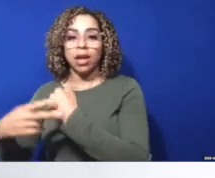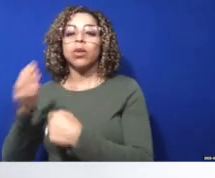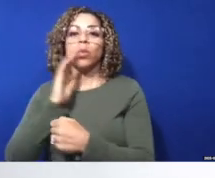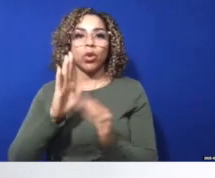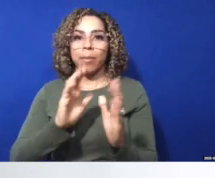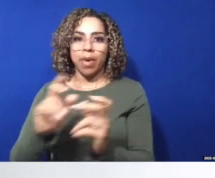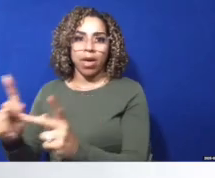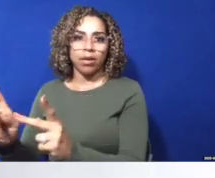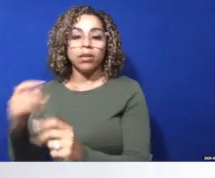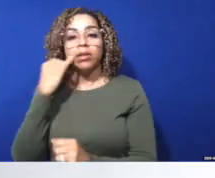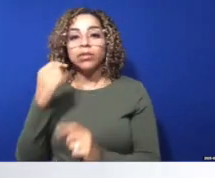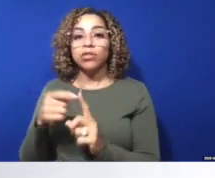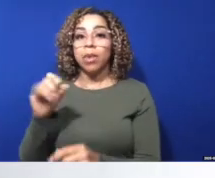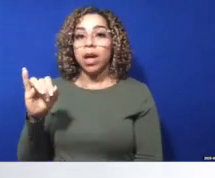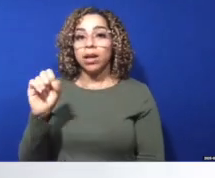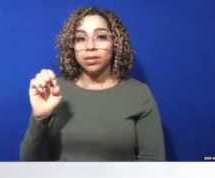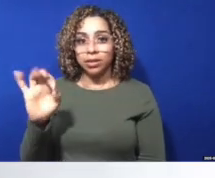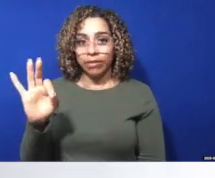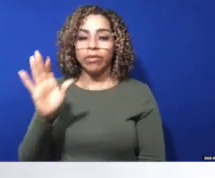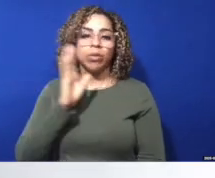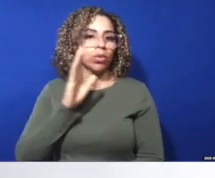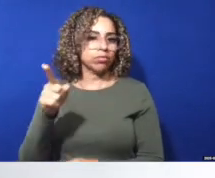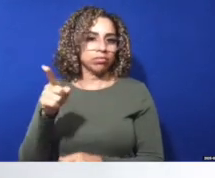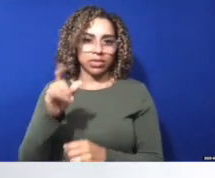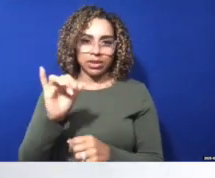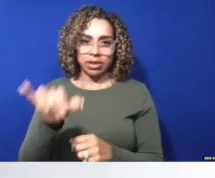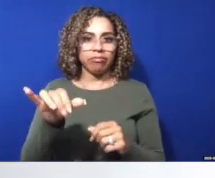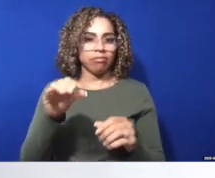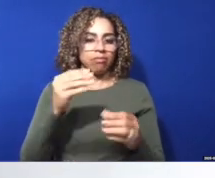it would go back to ISEF, public school bus, and so on.